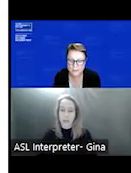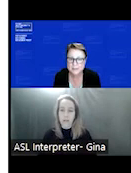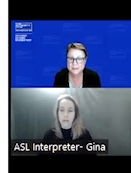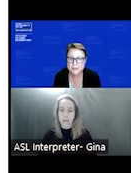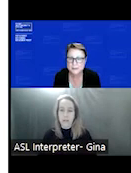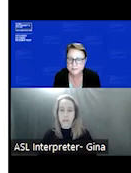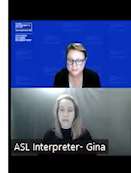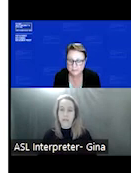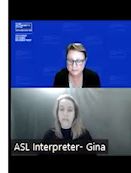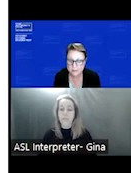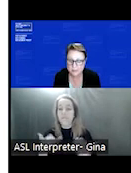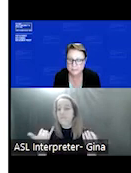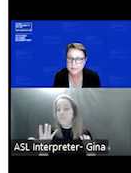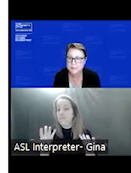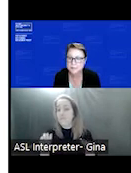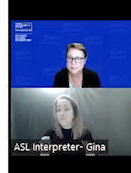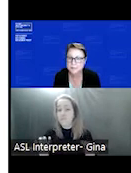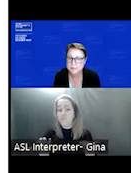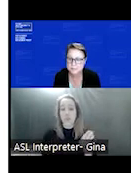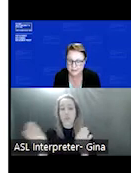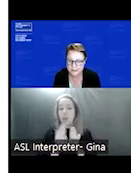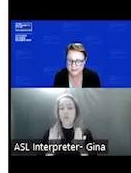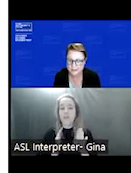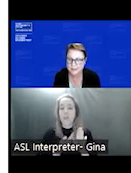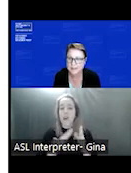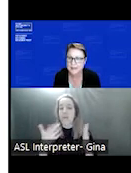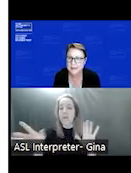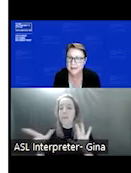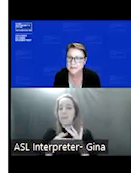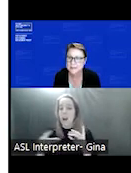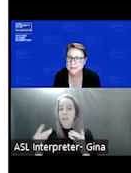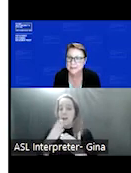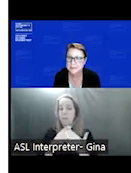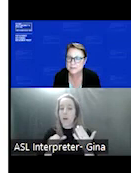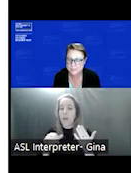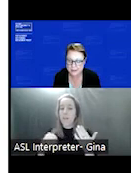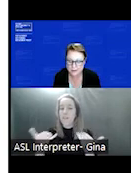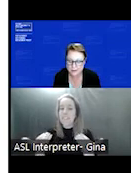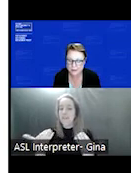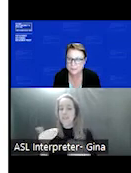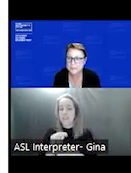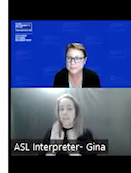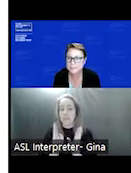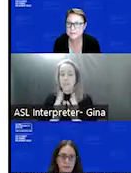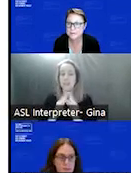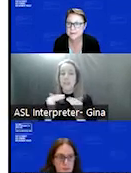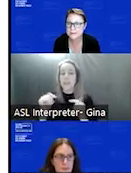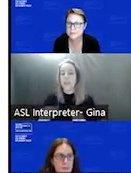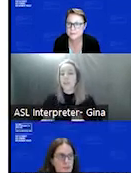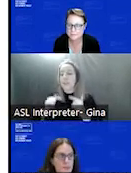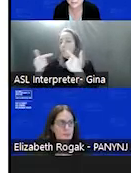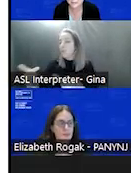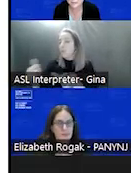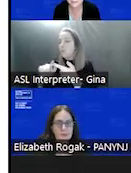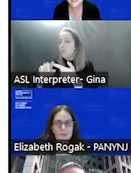So this concludes the public comment portion of this meeting. I will now turn it back over to Elizabeth Rogak